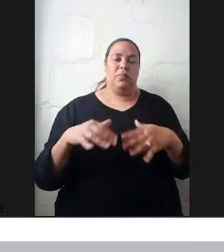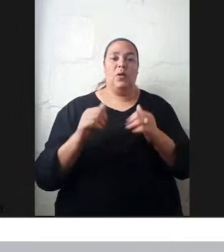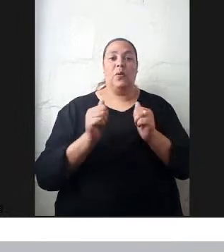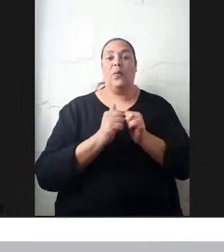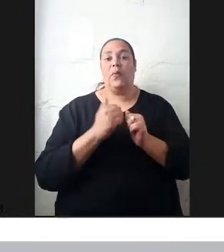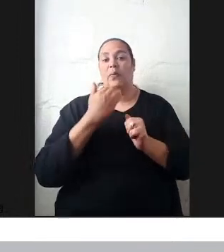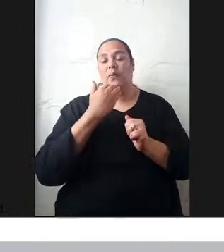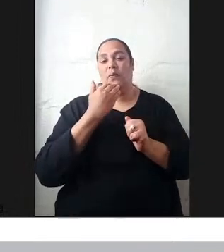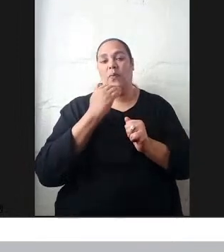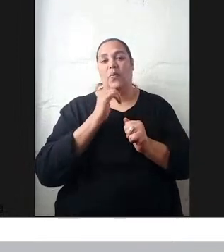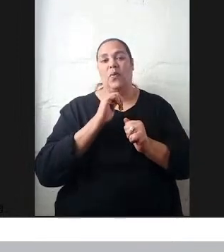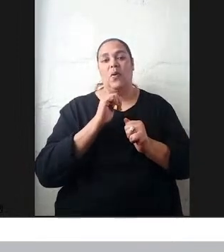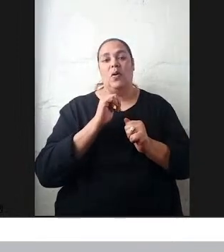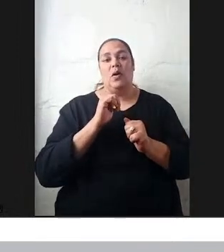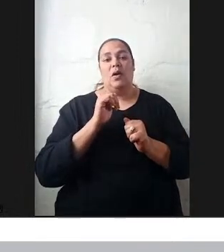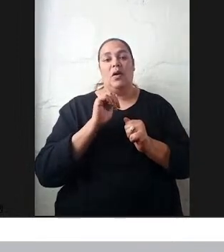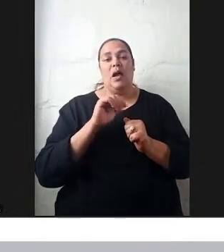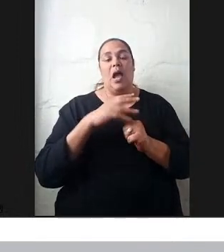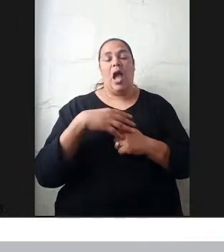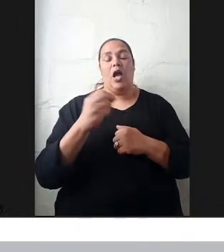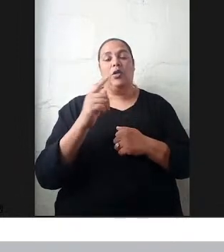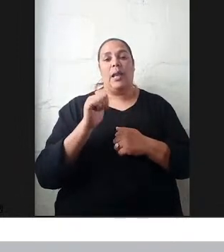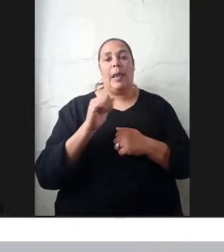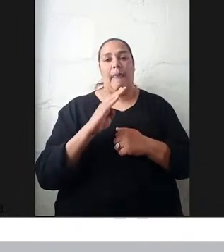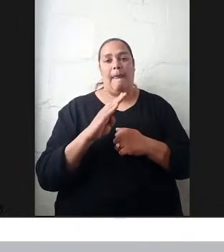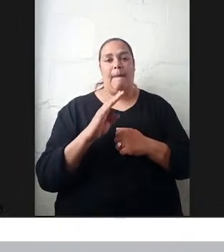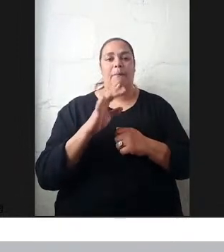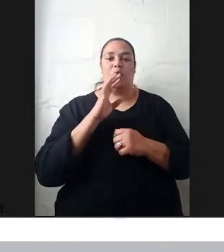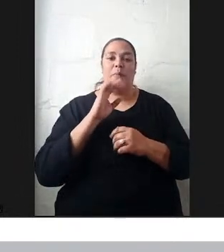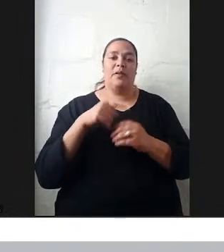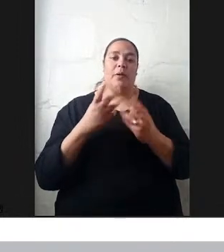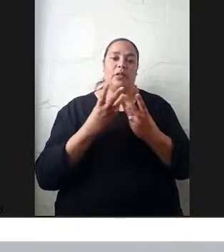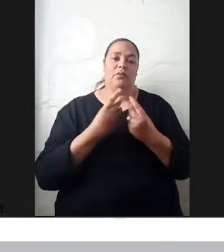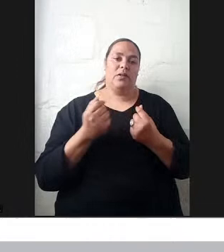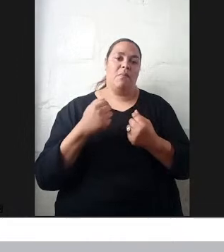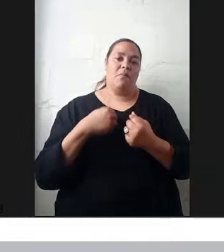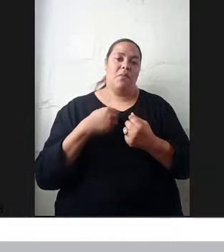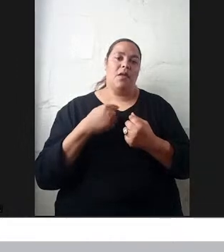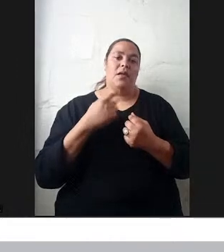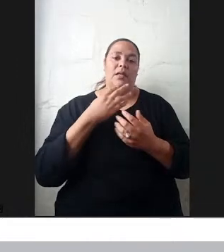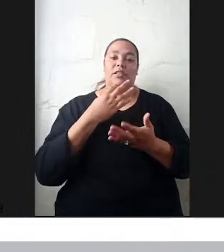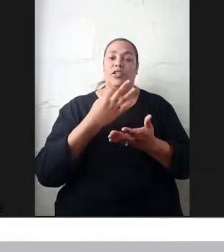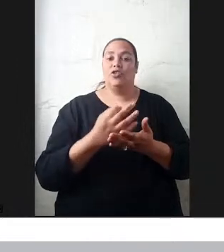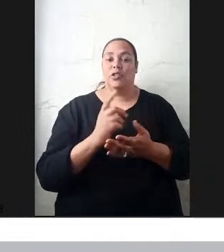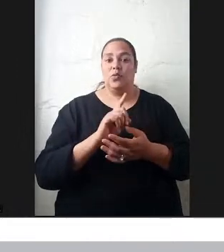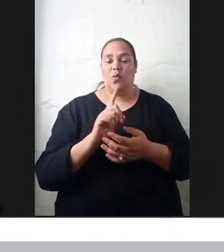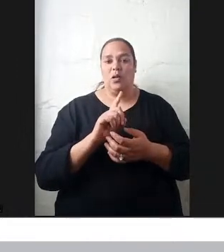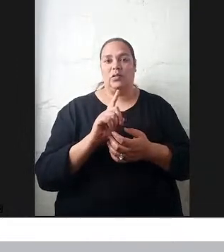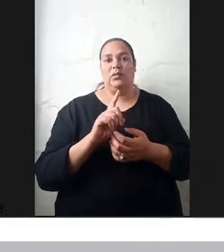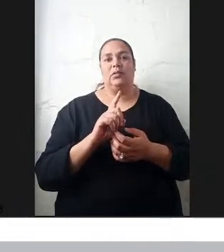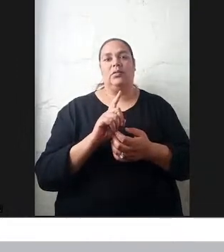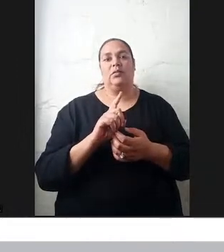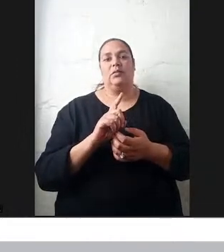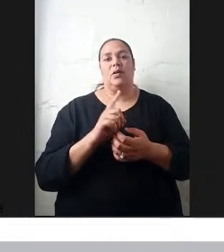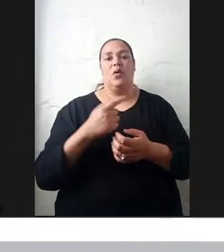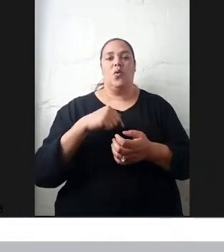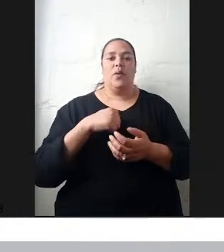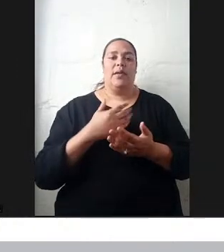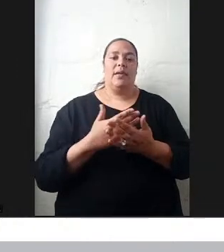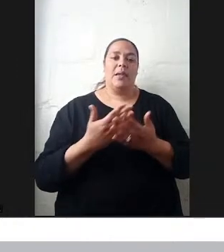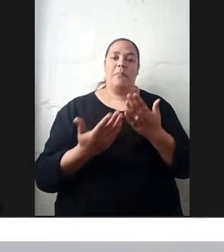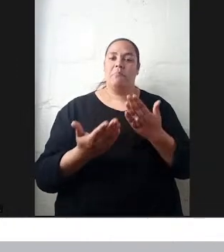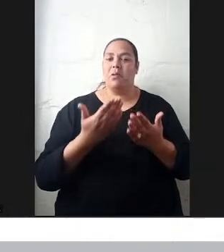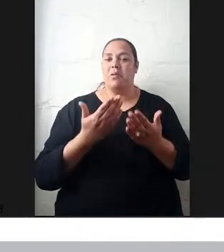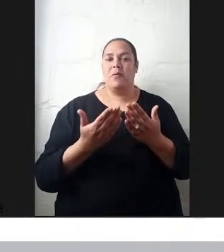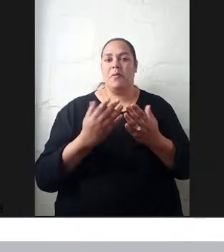with our labs. So in terms of resolutions, I would suggest that we can maybe